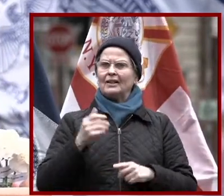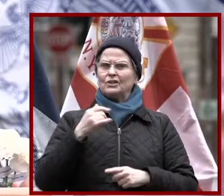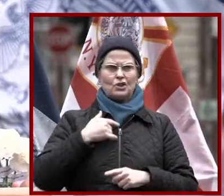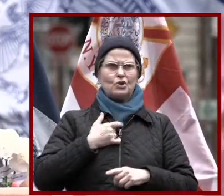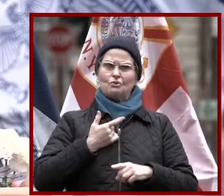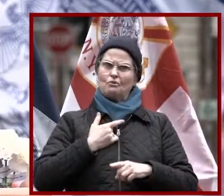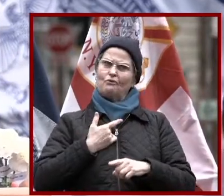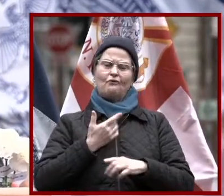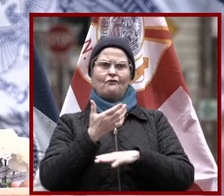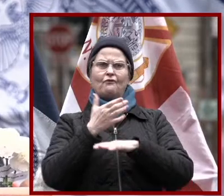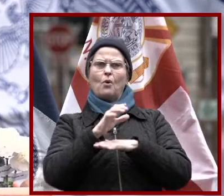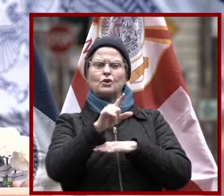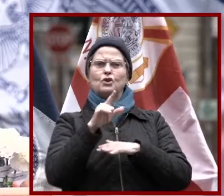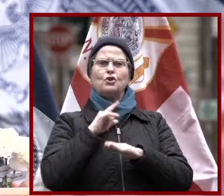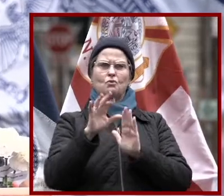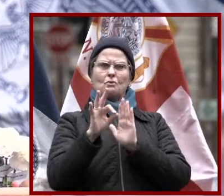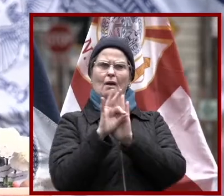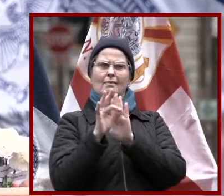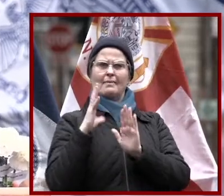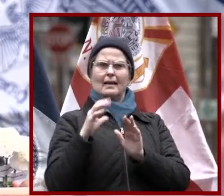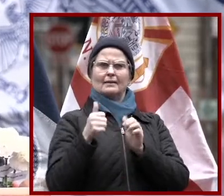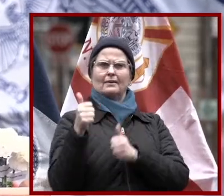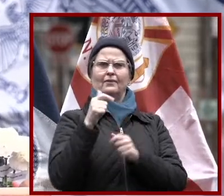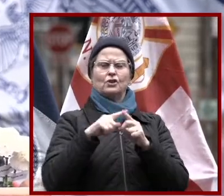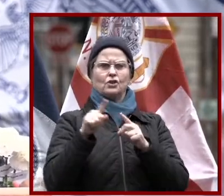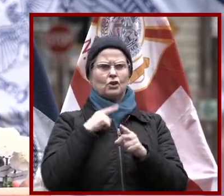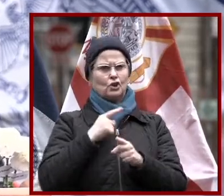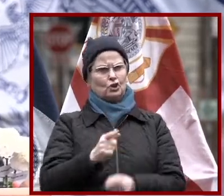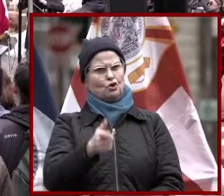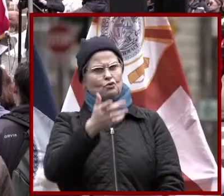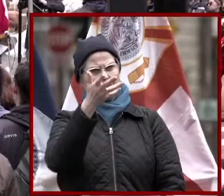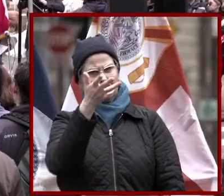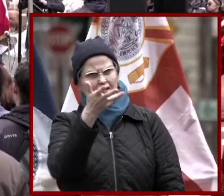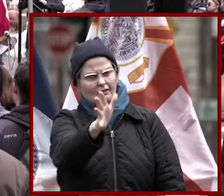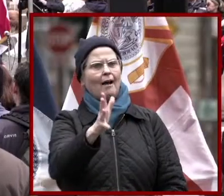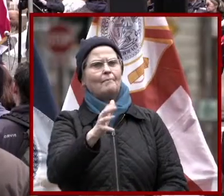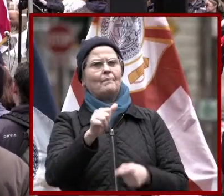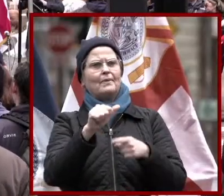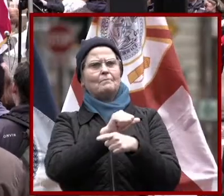elected officials and say, please end this practice.